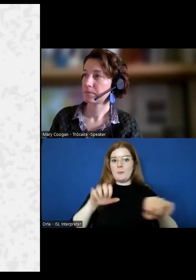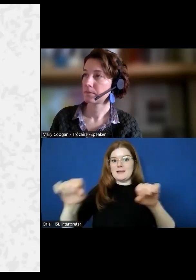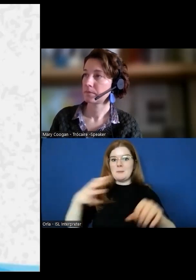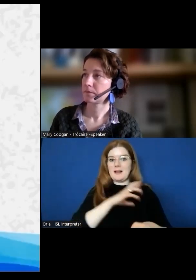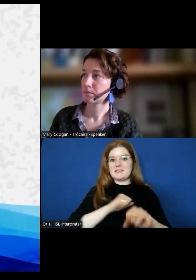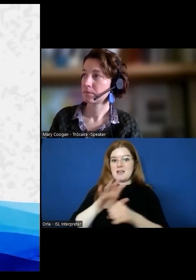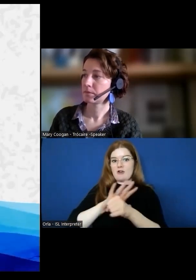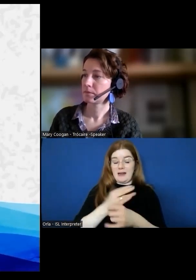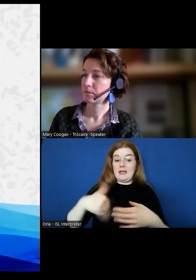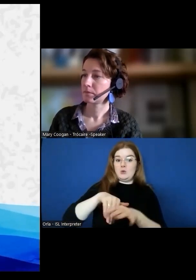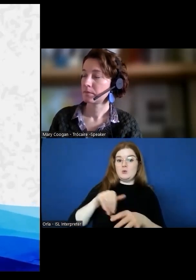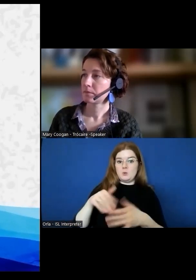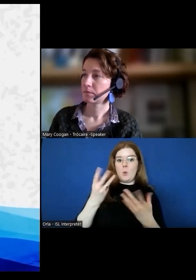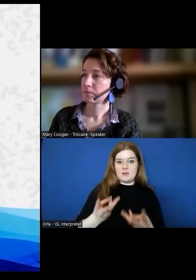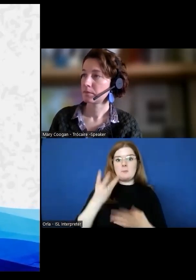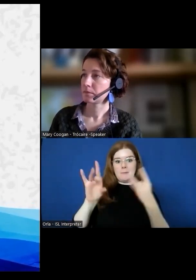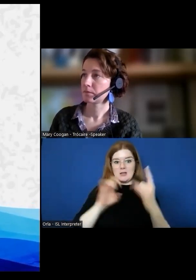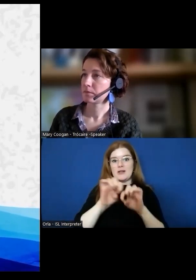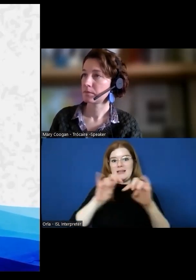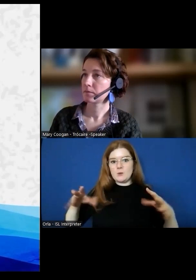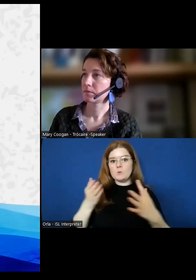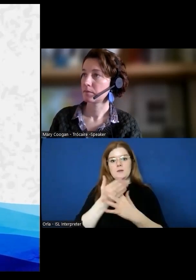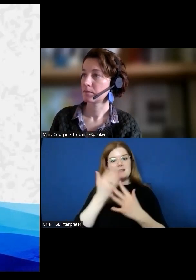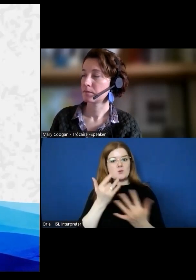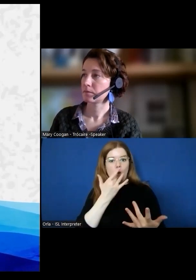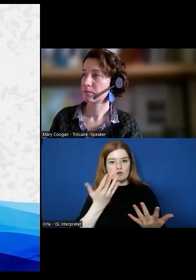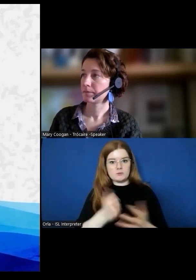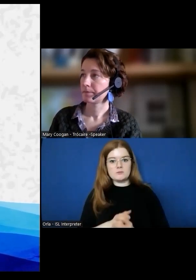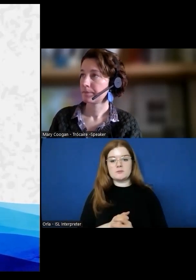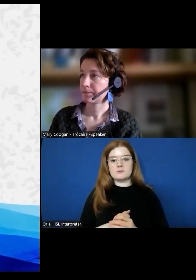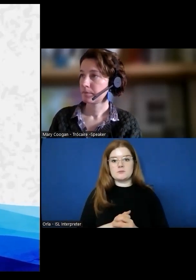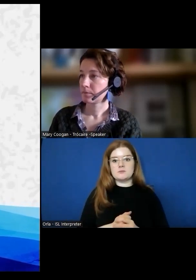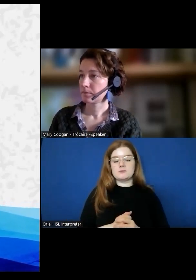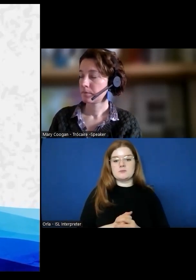territories, including ensuring equal access to water.